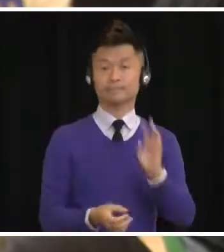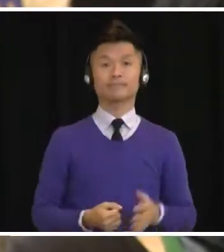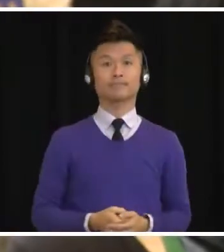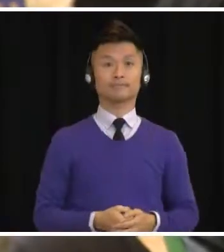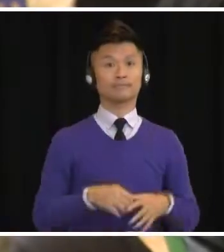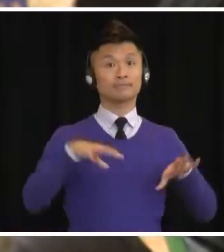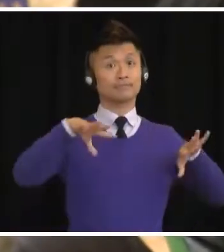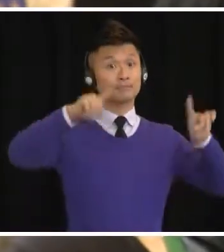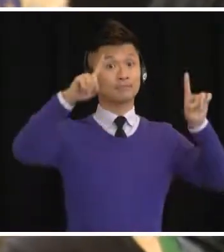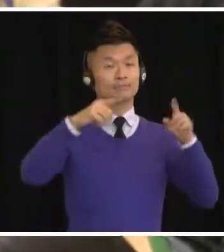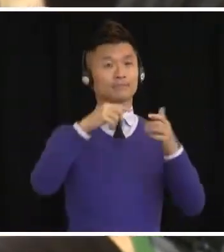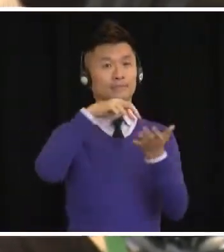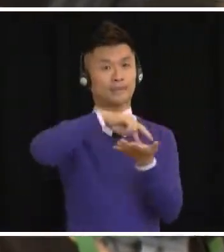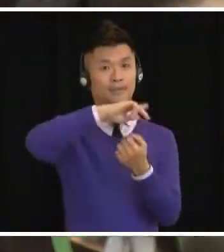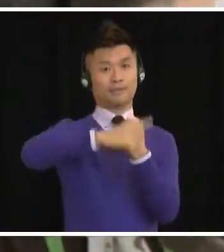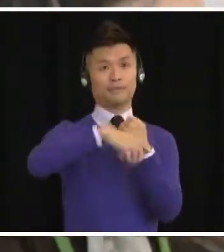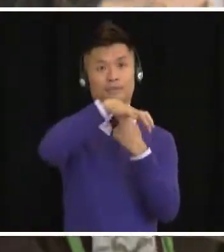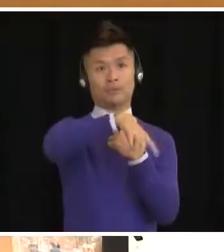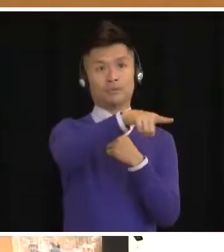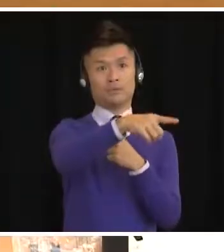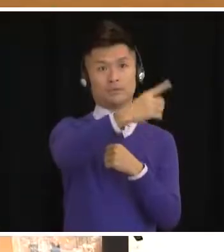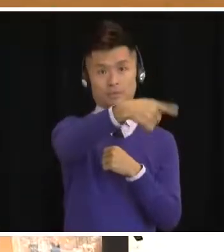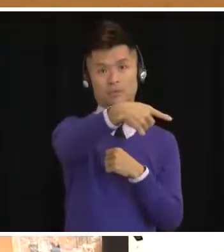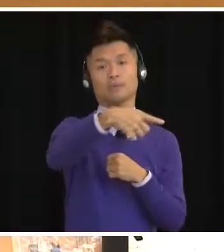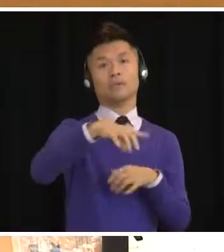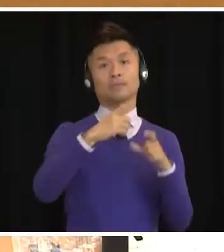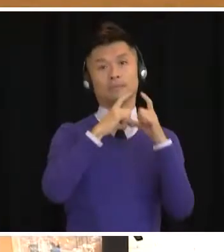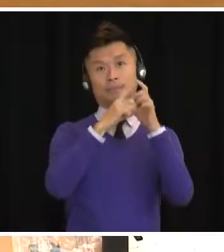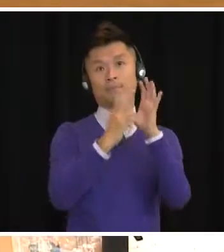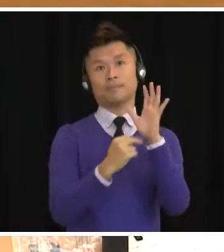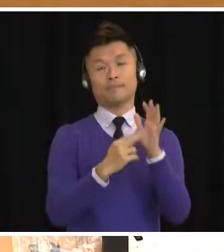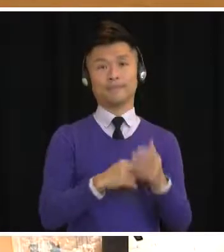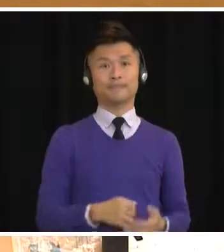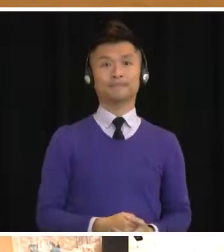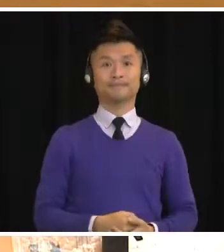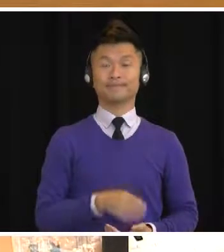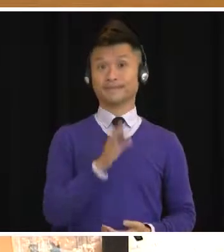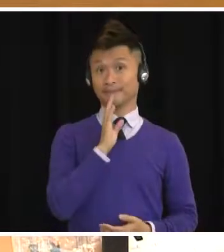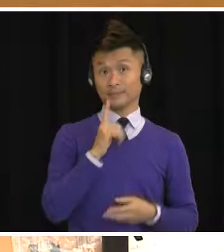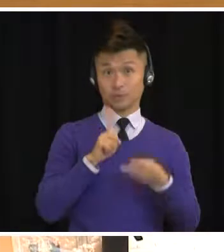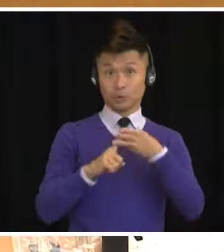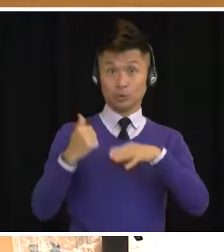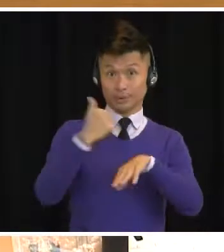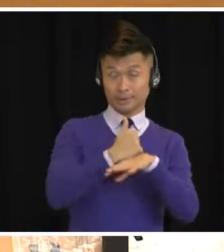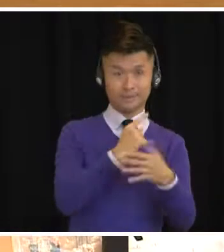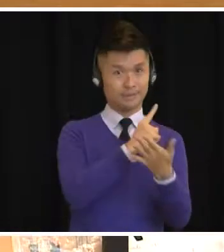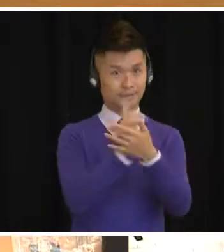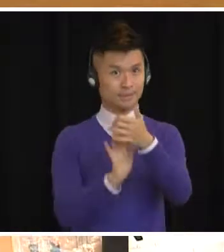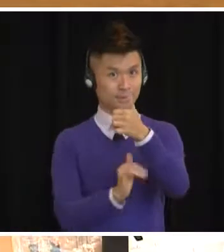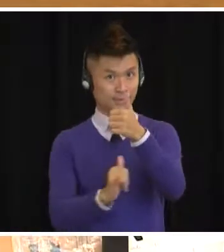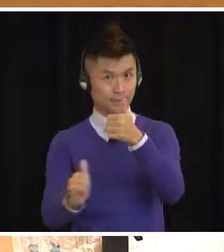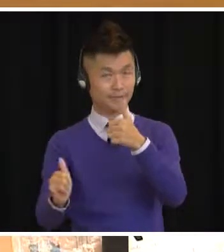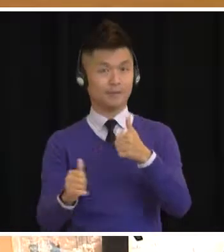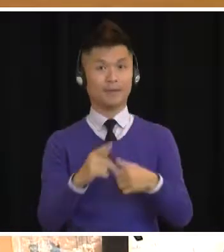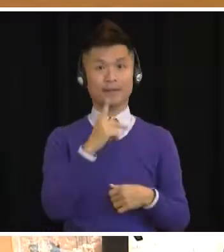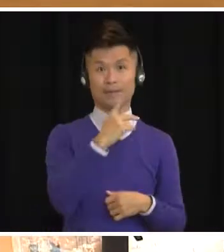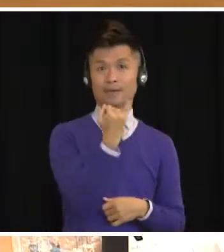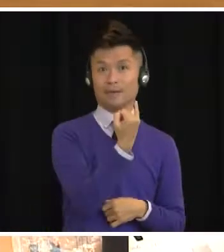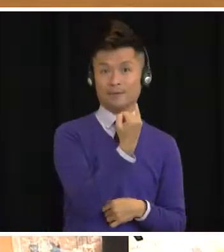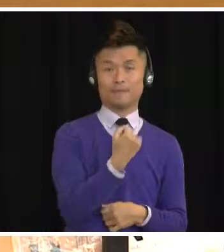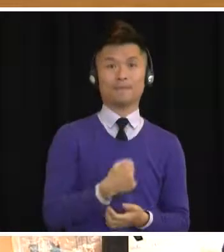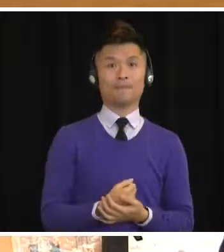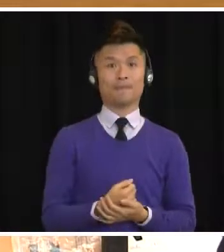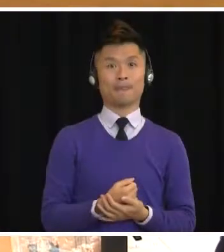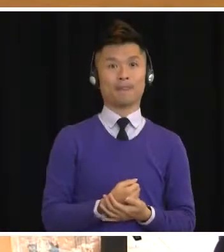not associated with public affairs? So I would like to give the floor to the Legislative Yuan